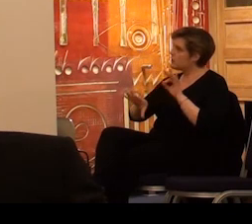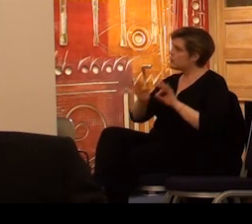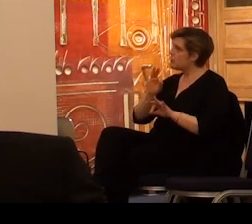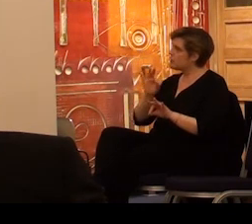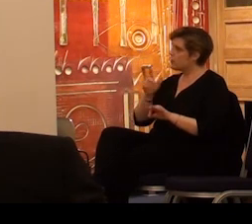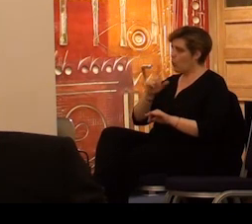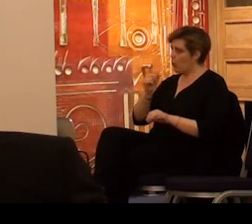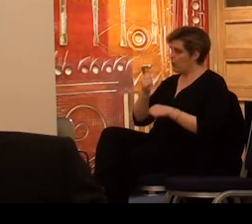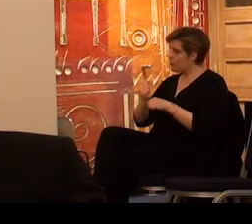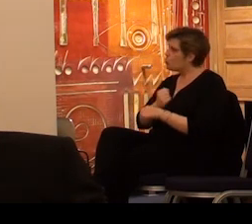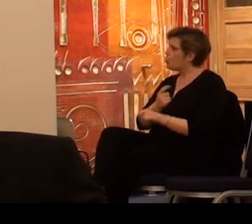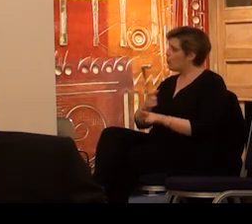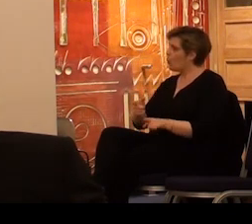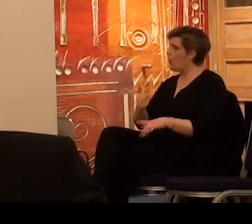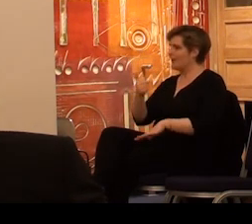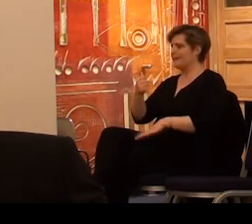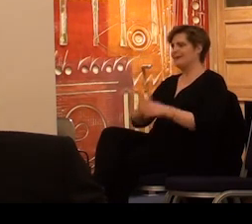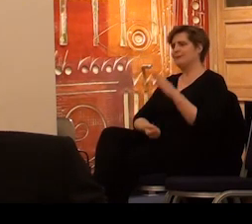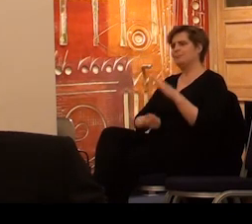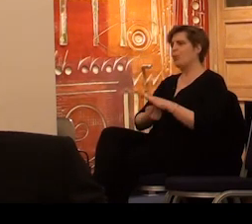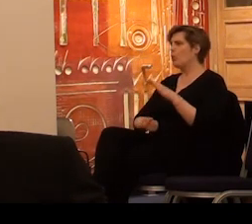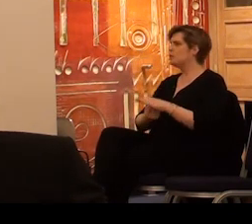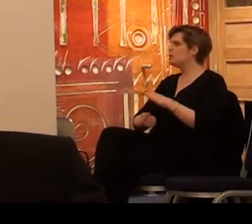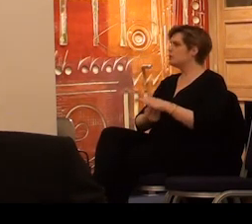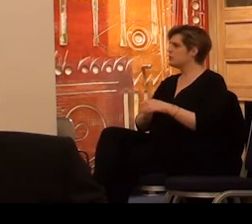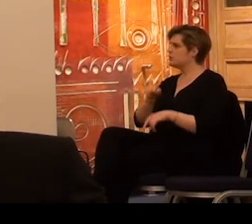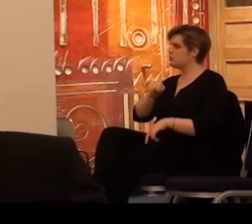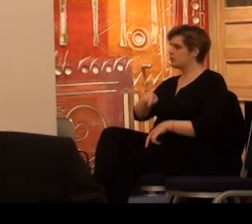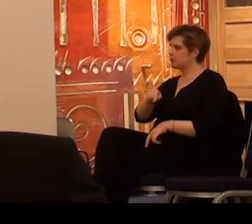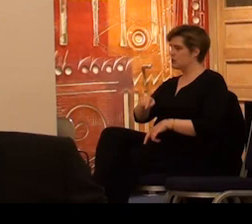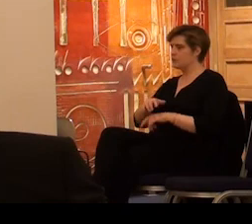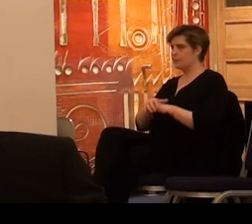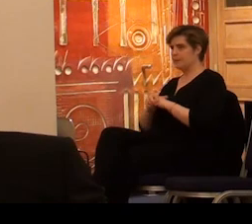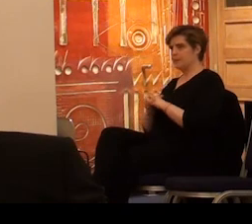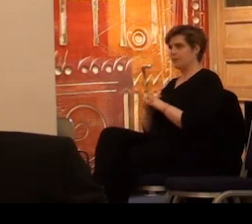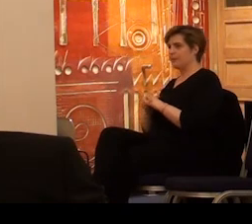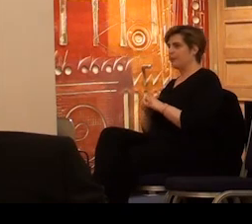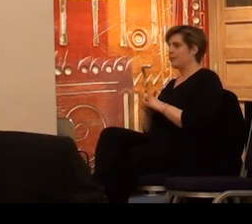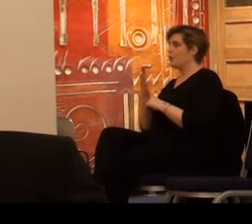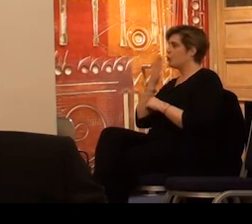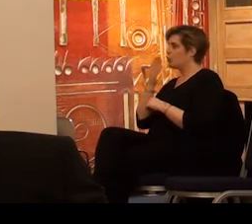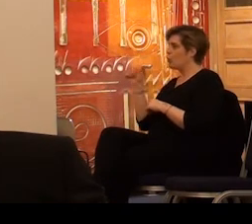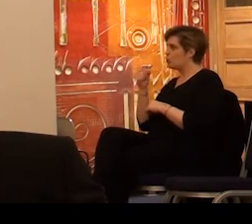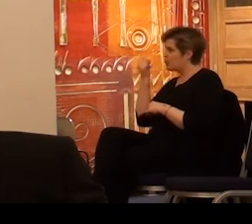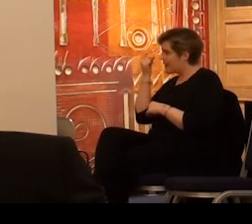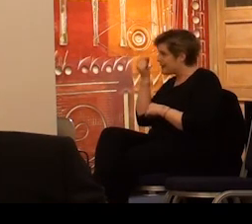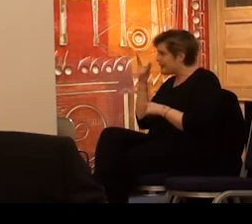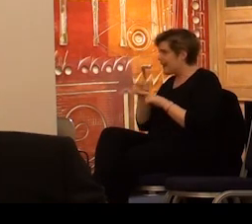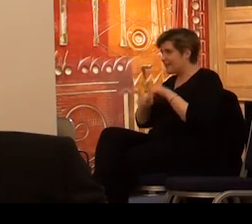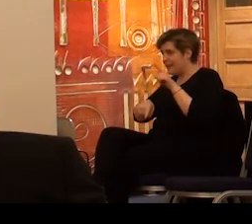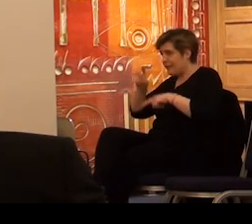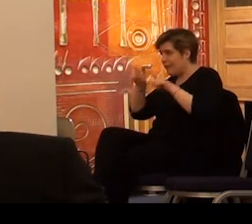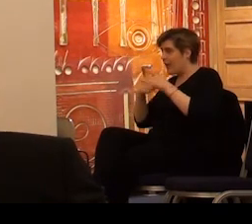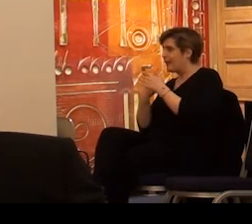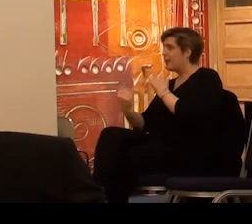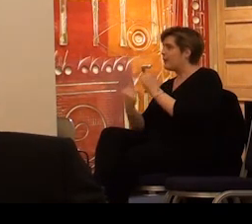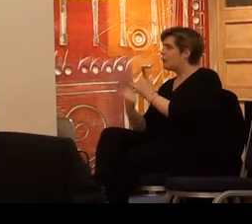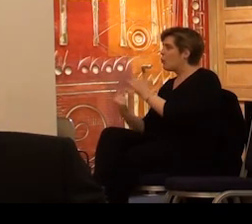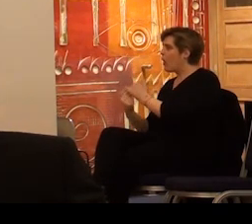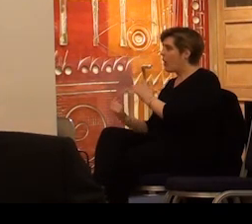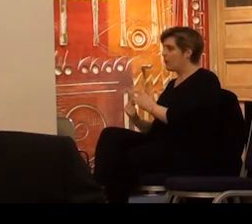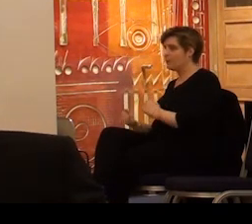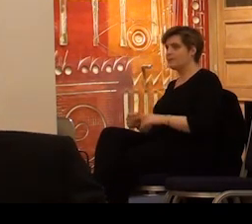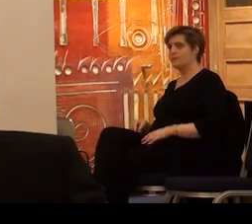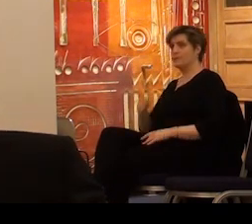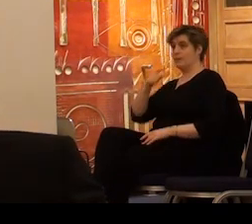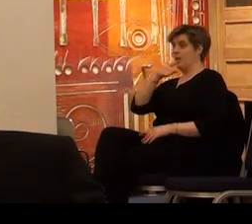set up as part of a whole school approach when you have understanding of difference and individuality. I've nicked this from Professor Steve